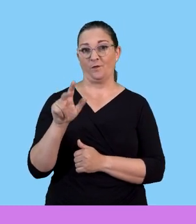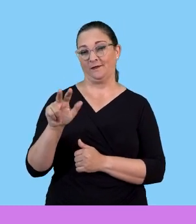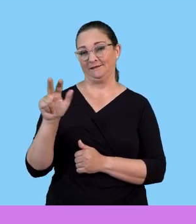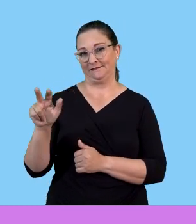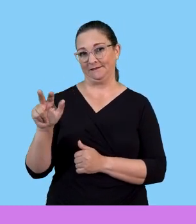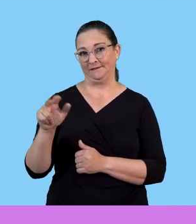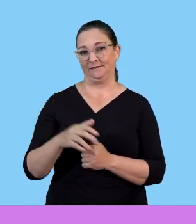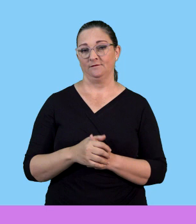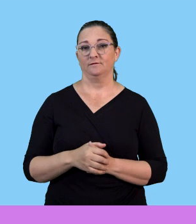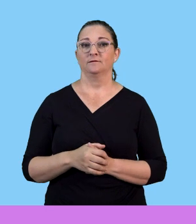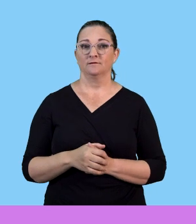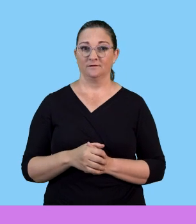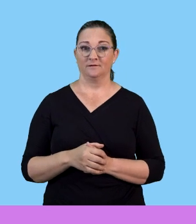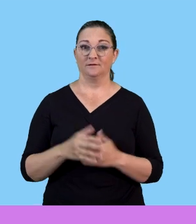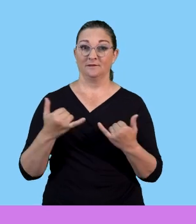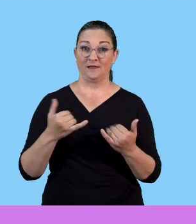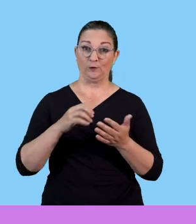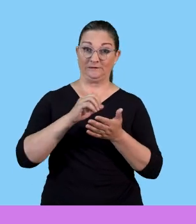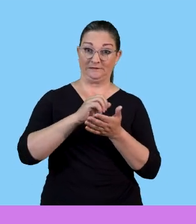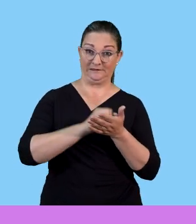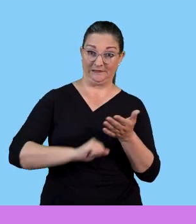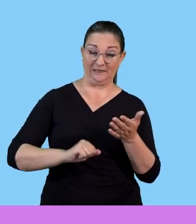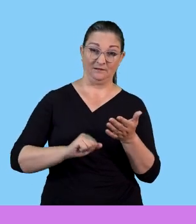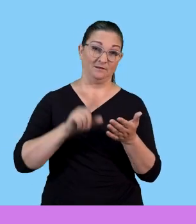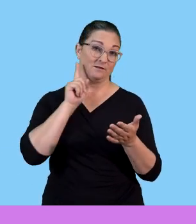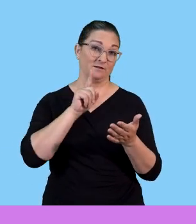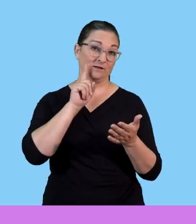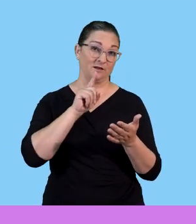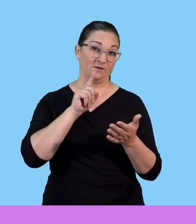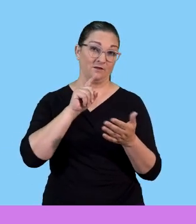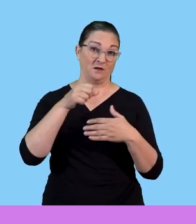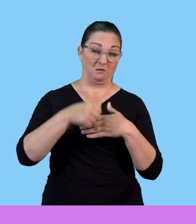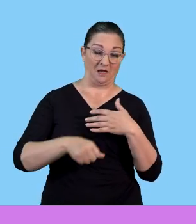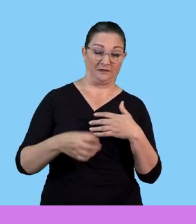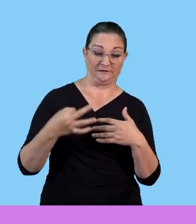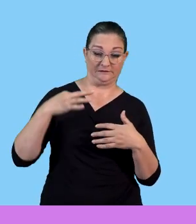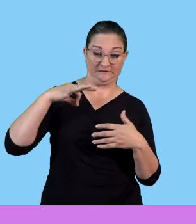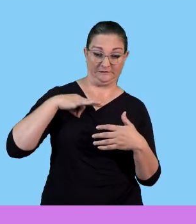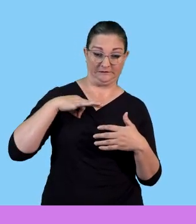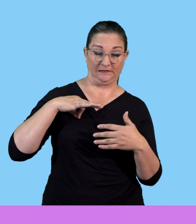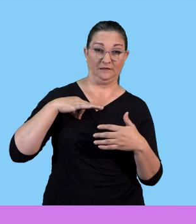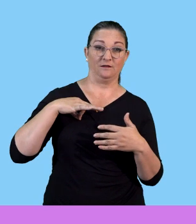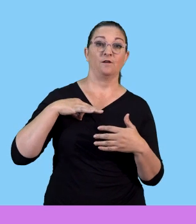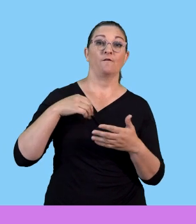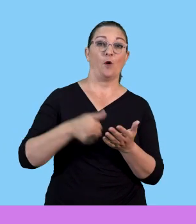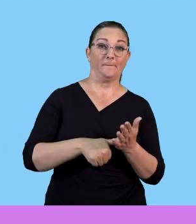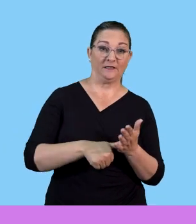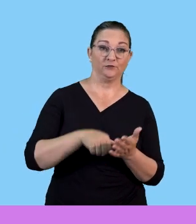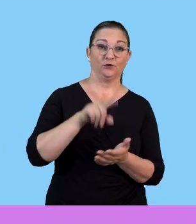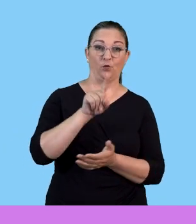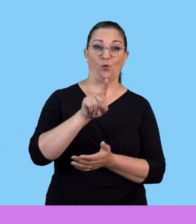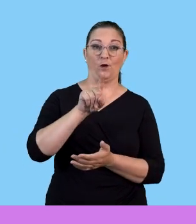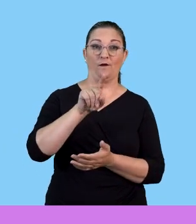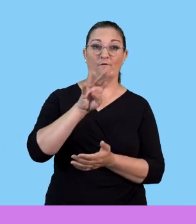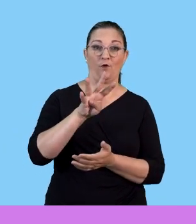1,454 Rand 88, meaning his deduction on his salary advice slip for pension fund will